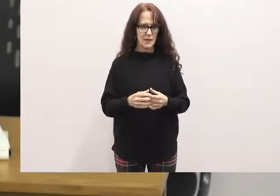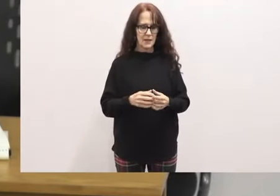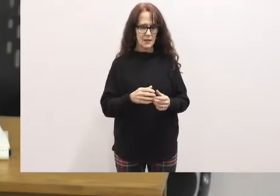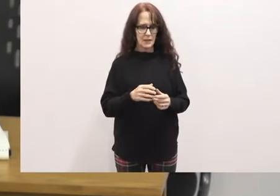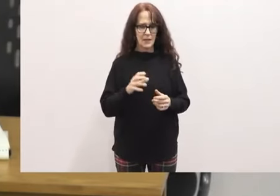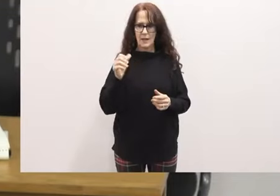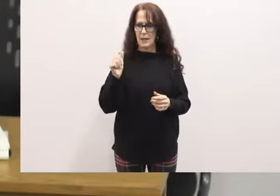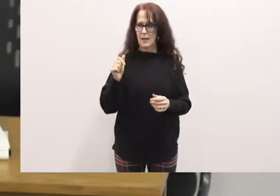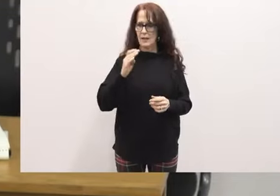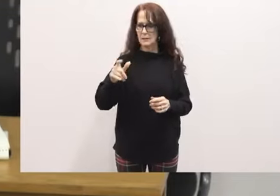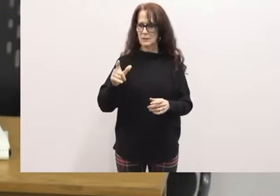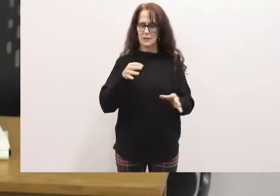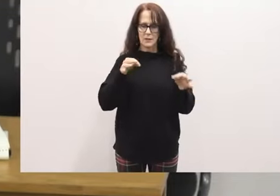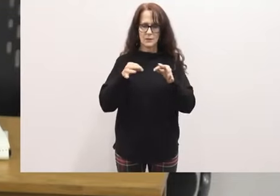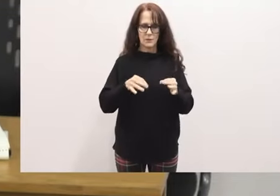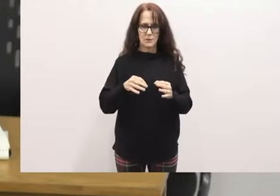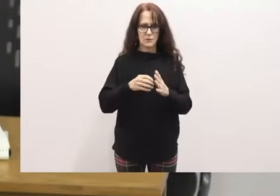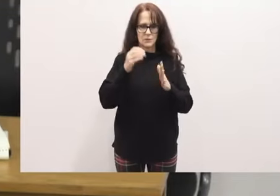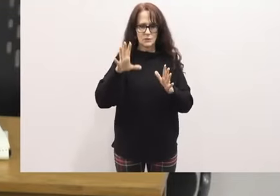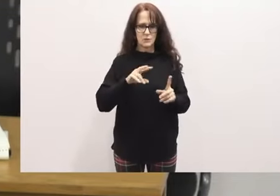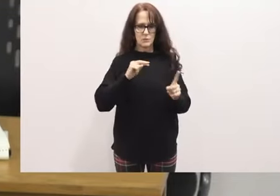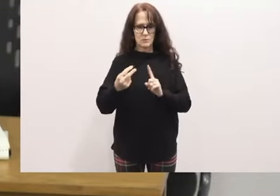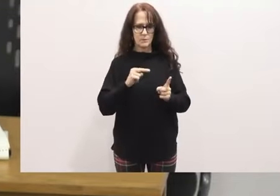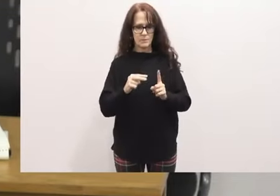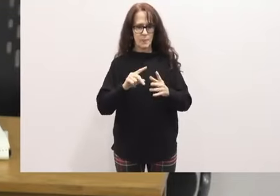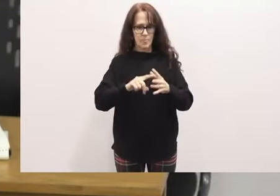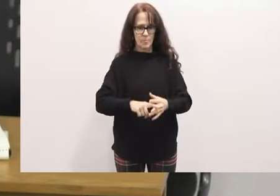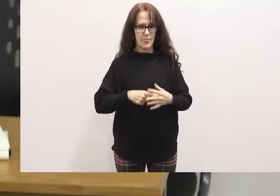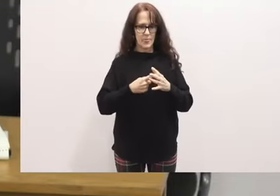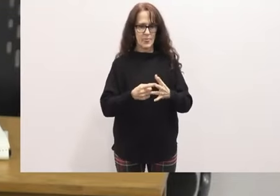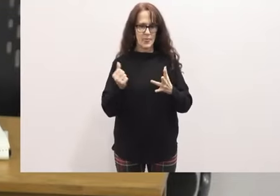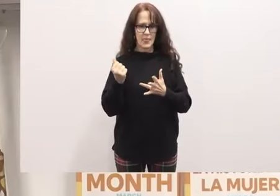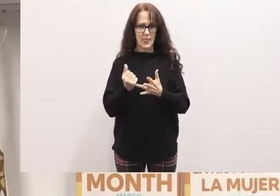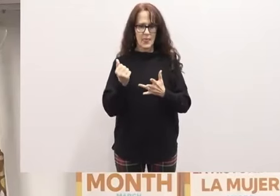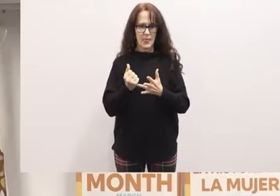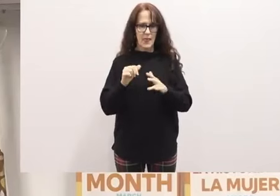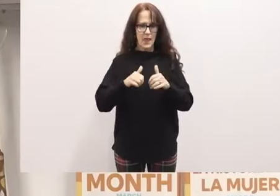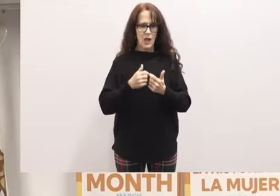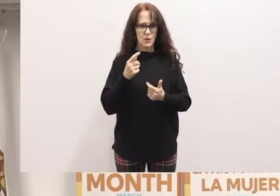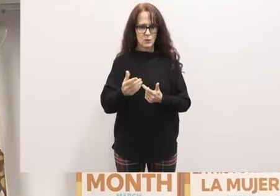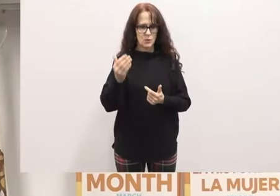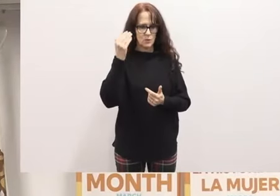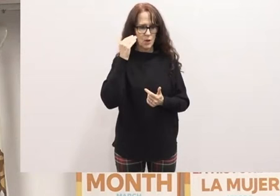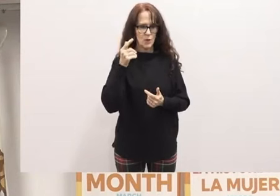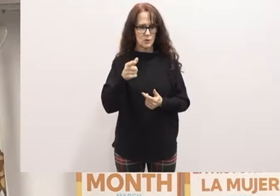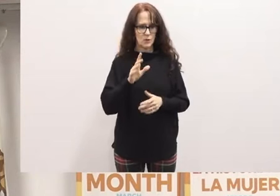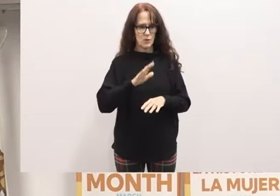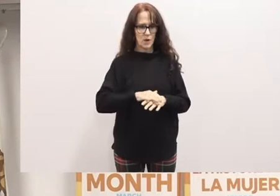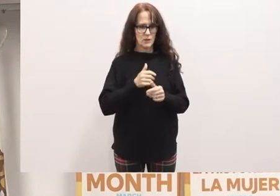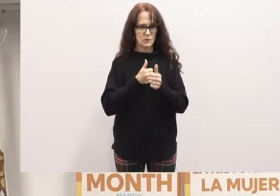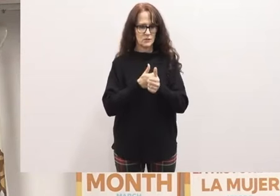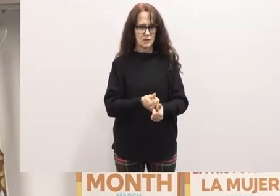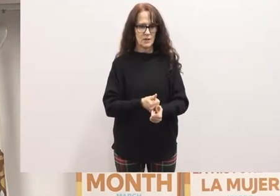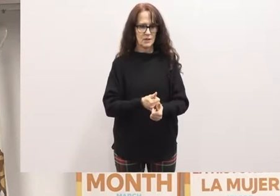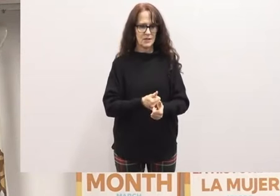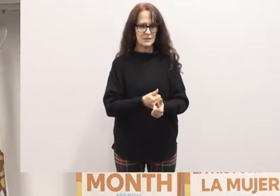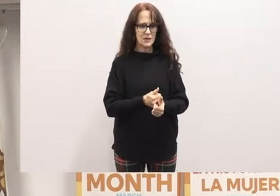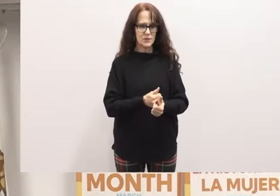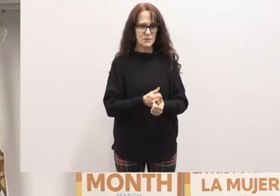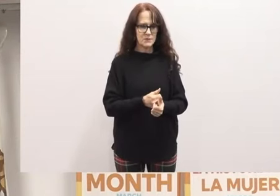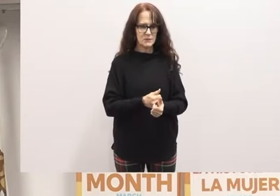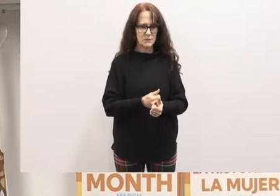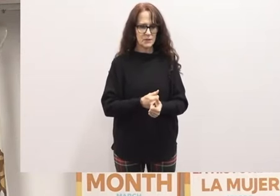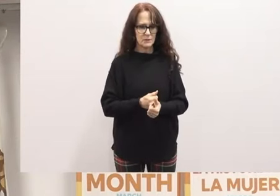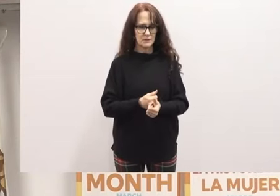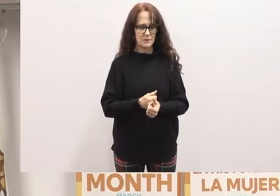Axel, explain from a student perspective, like starting in ninth grade, how you know that you're on track. What are the resources